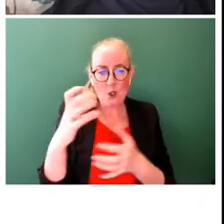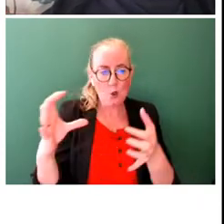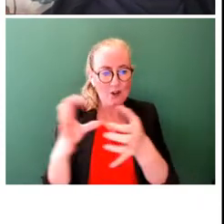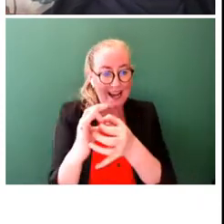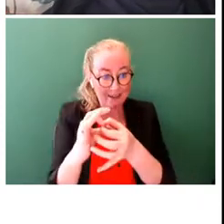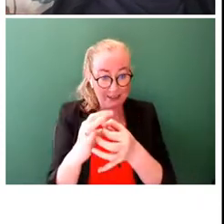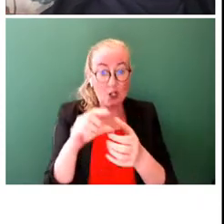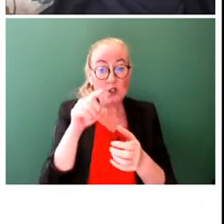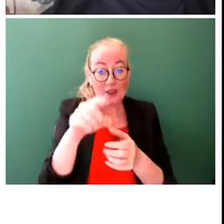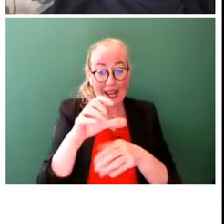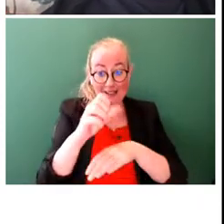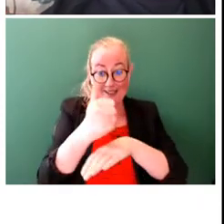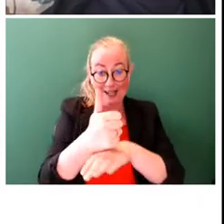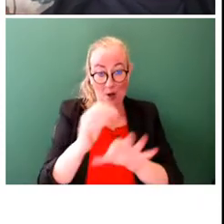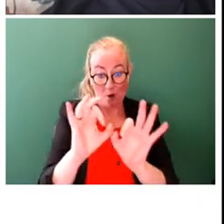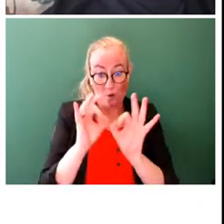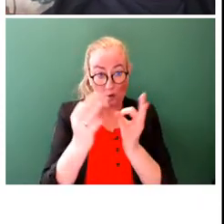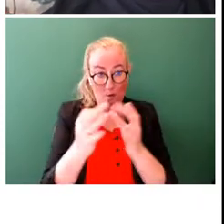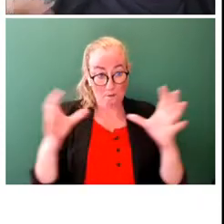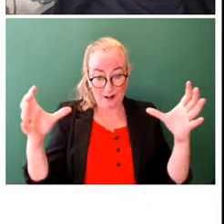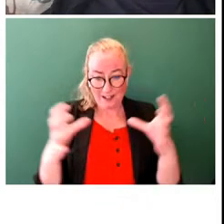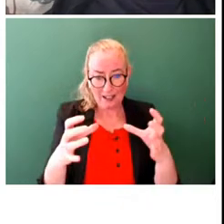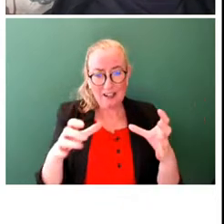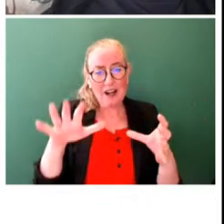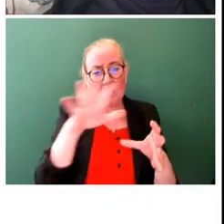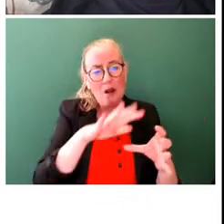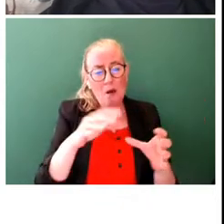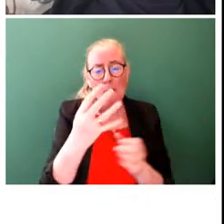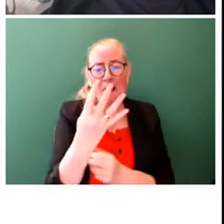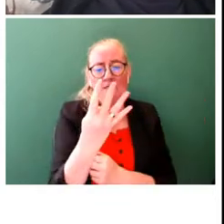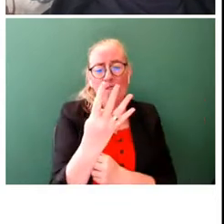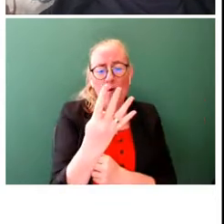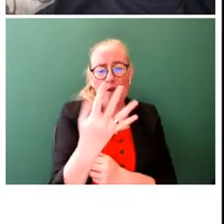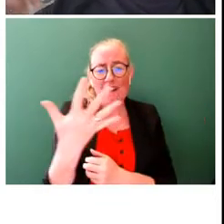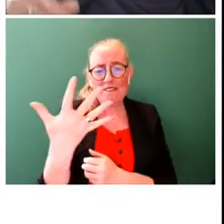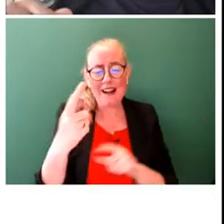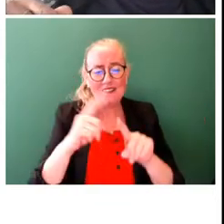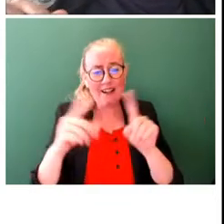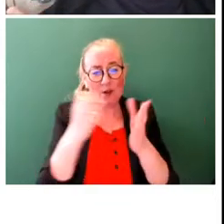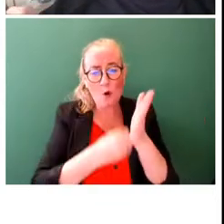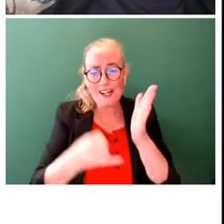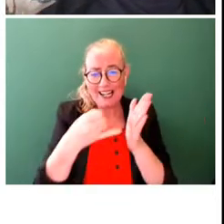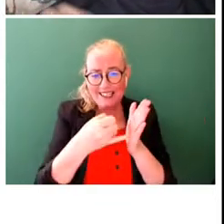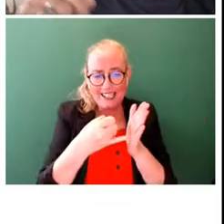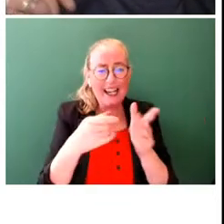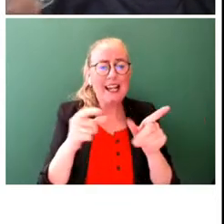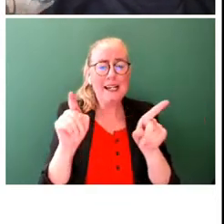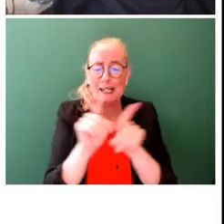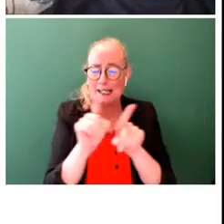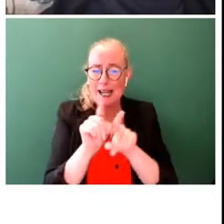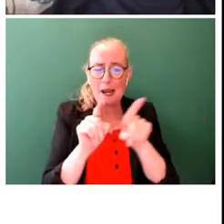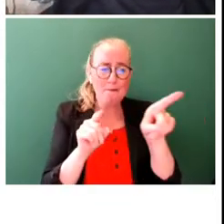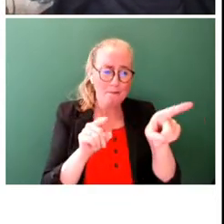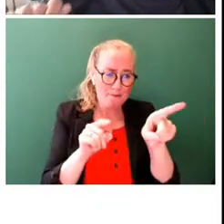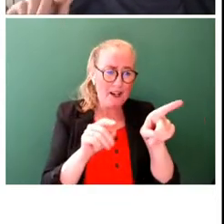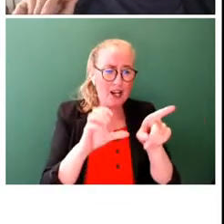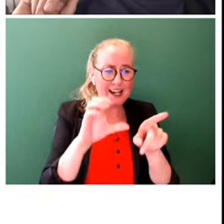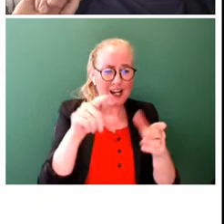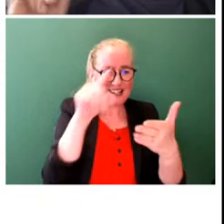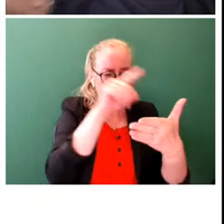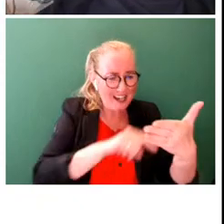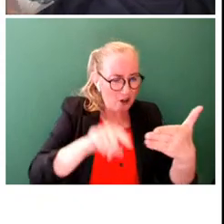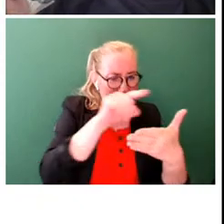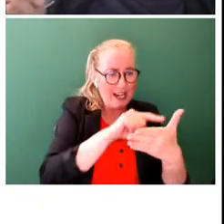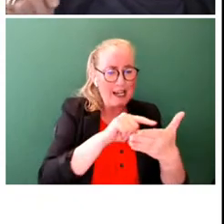these groups in about four or five organizations now, and a bit like with Circa and a bit like with the